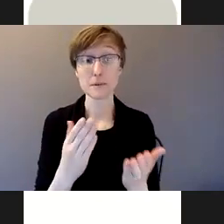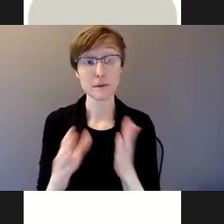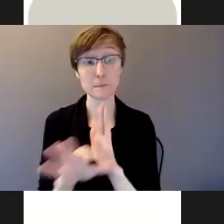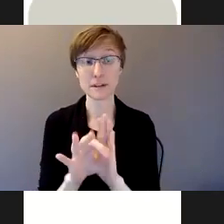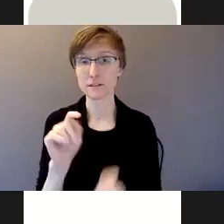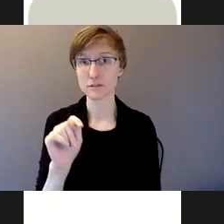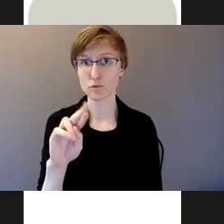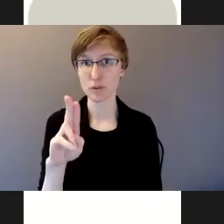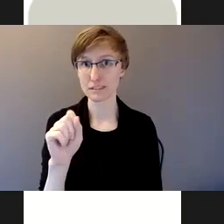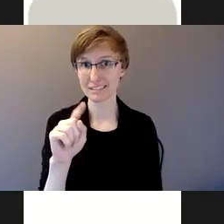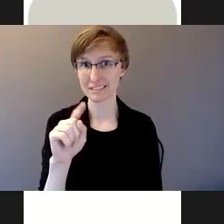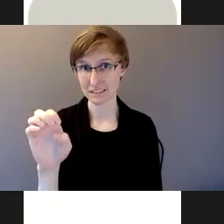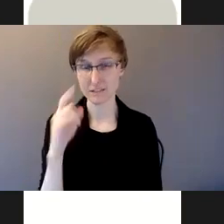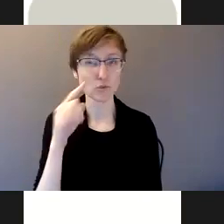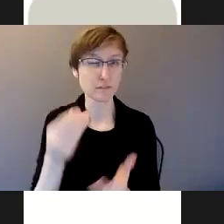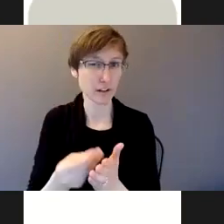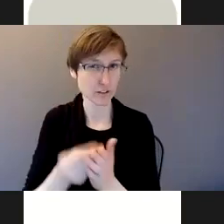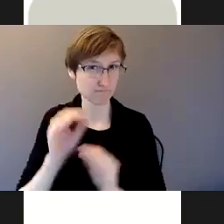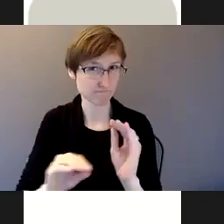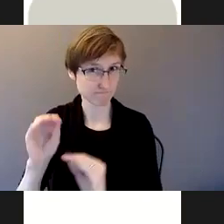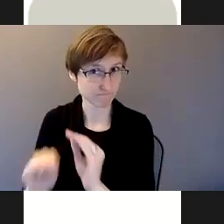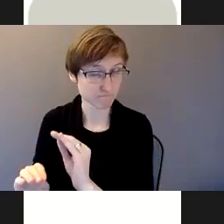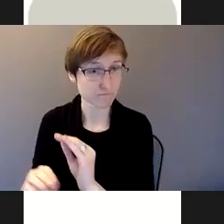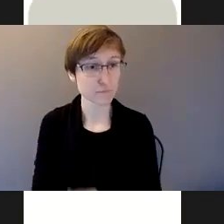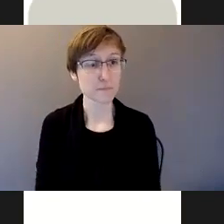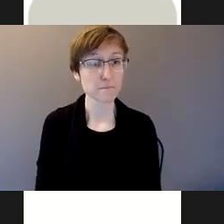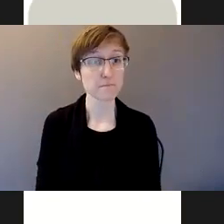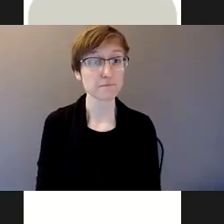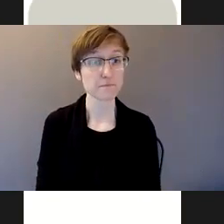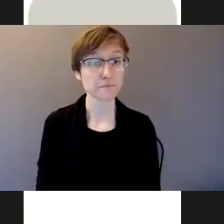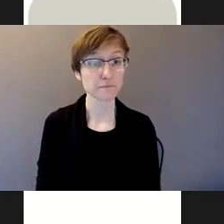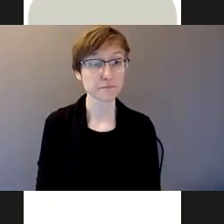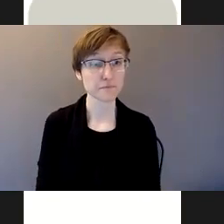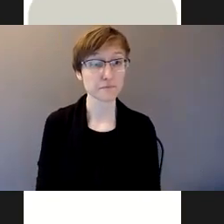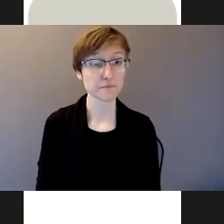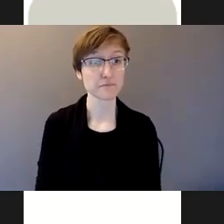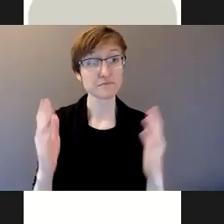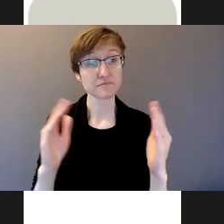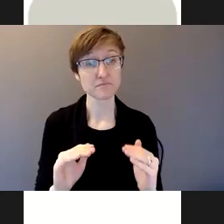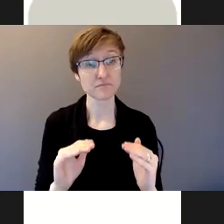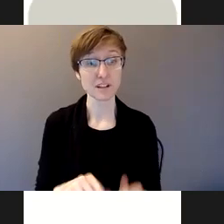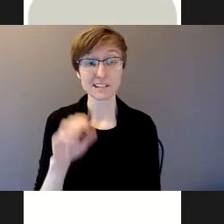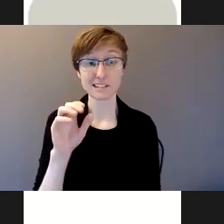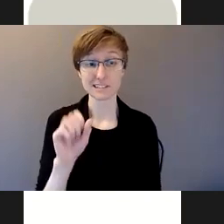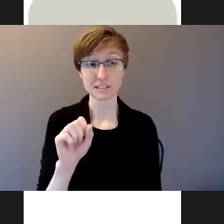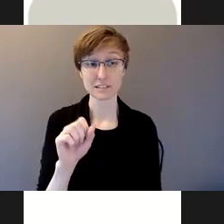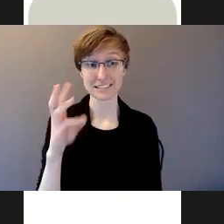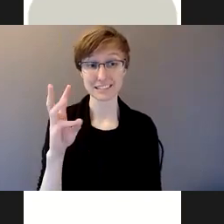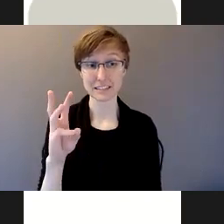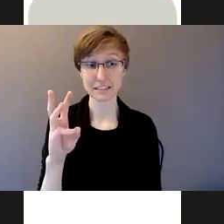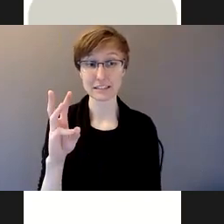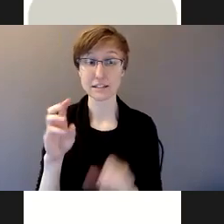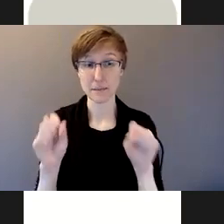Section 16 capacity assessment, we're going to talk about a little bit later on, but that's one of the ways that our office can become the statutory guardian